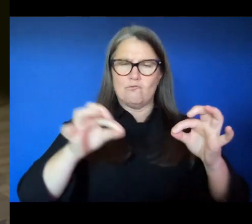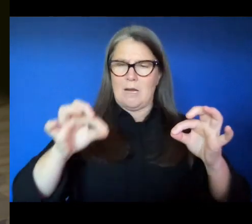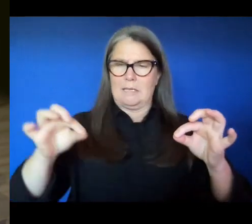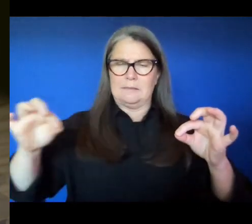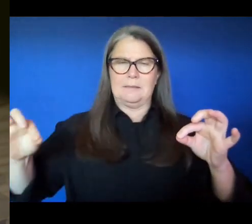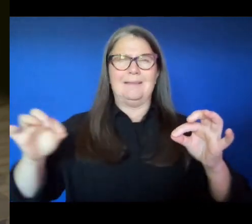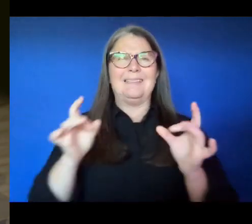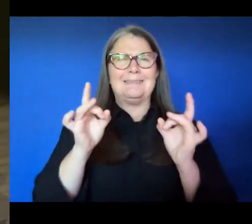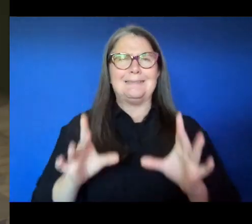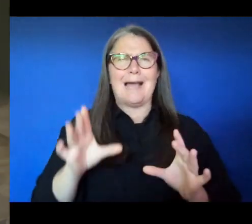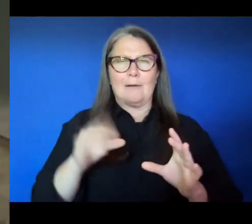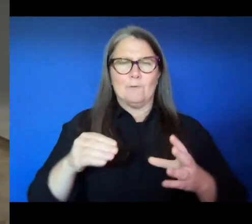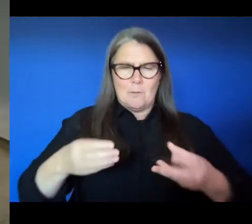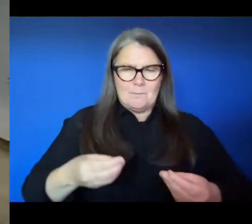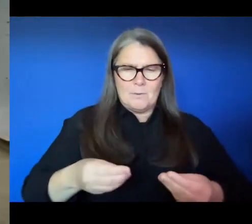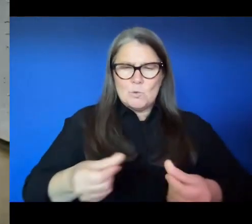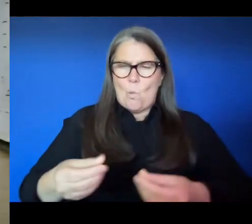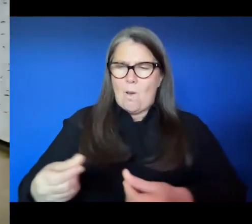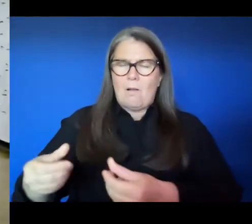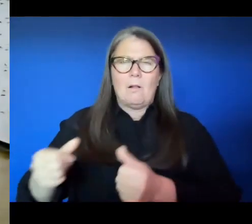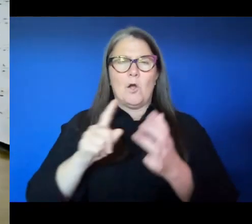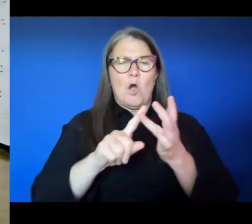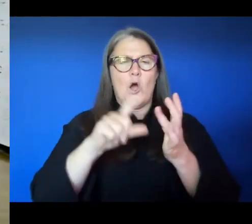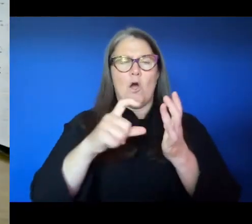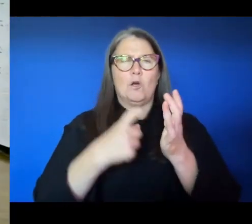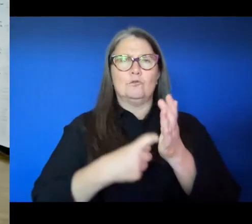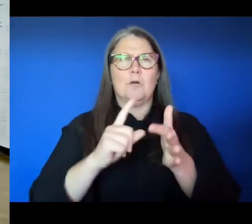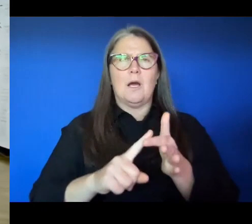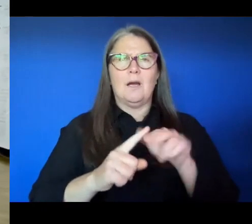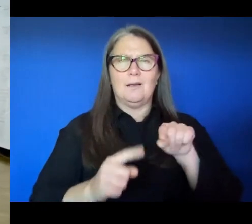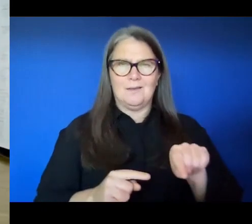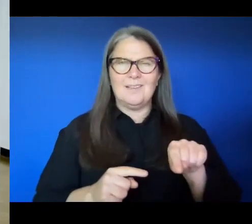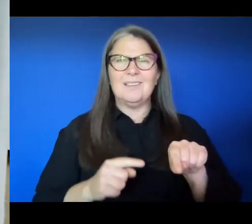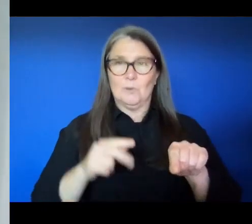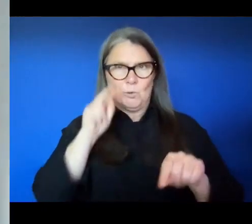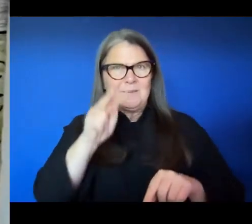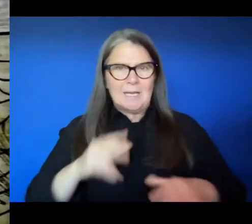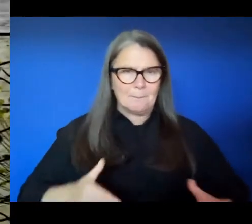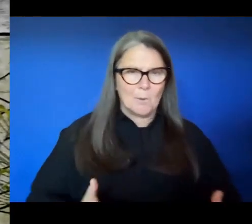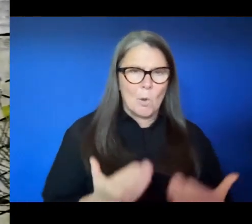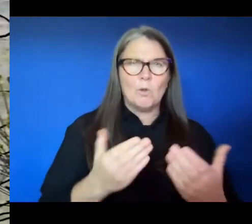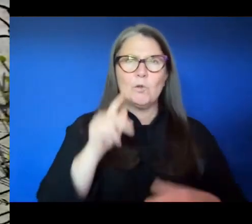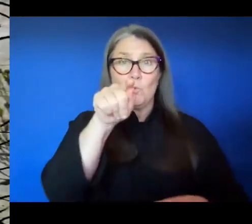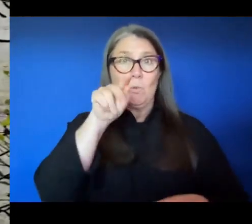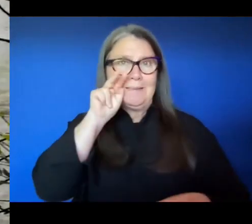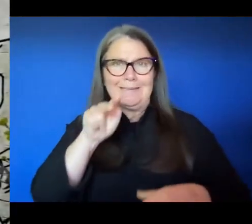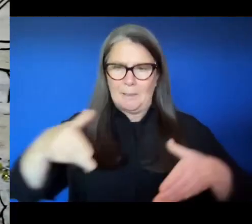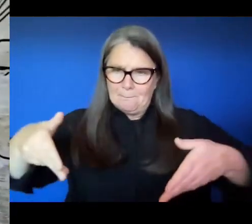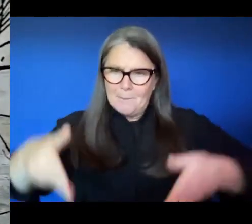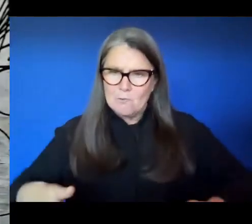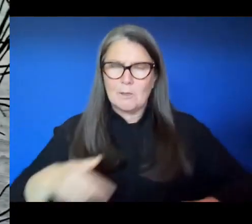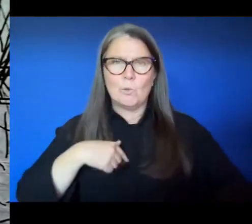find it at the burials, the births, early painting, etc. And I know that in our country,